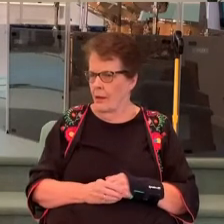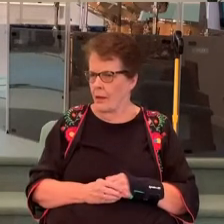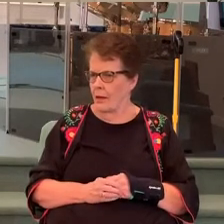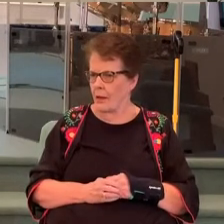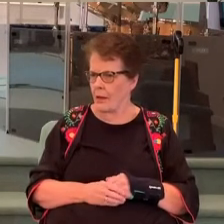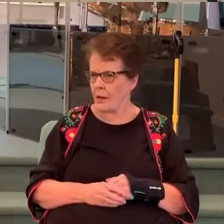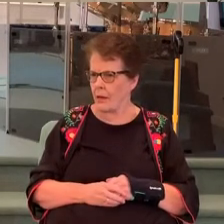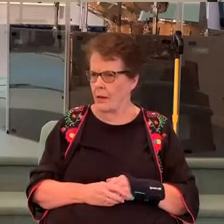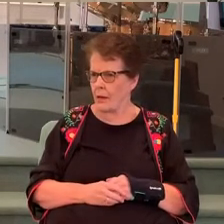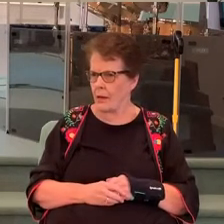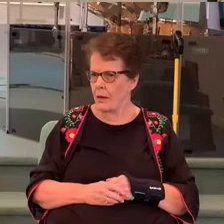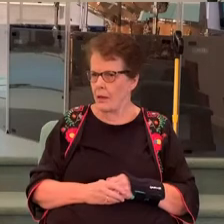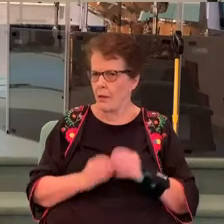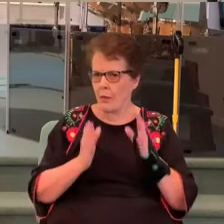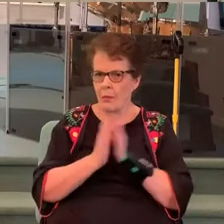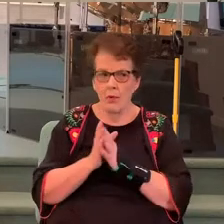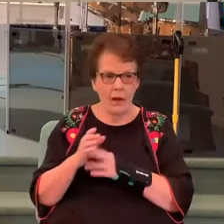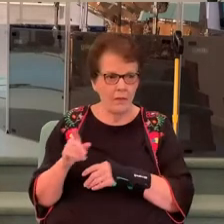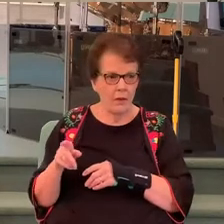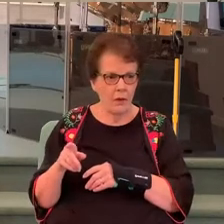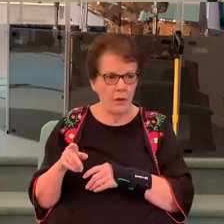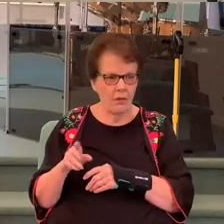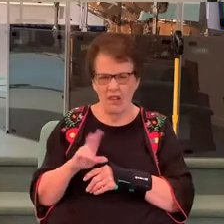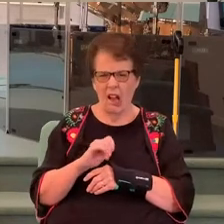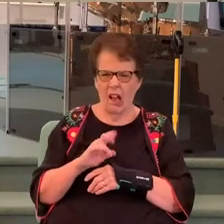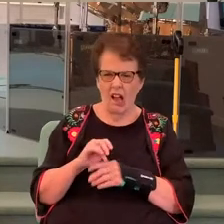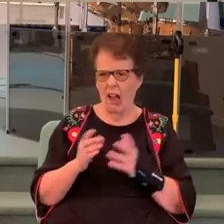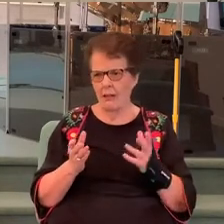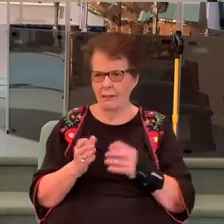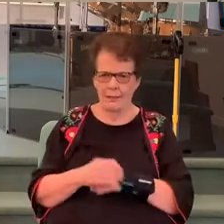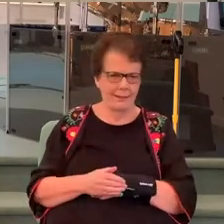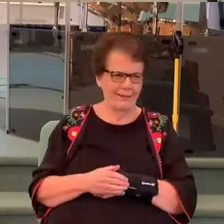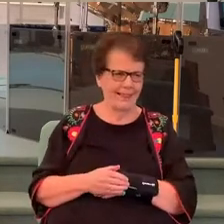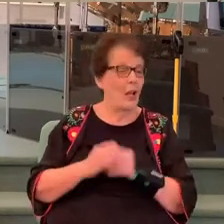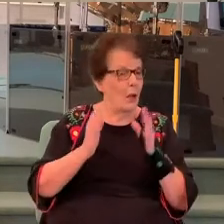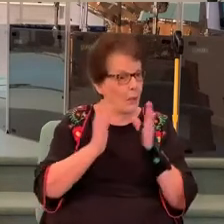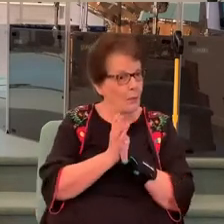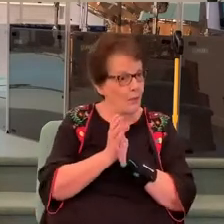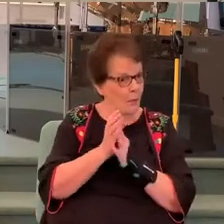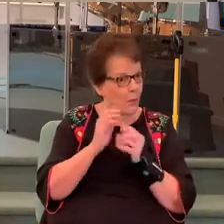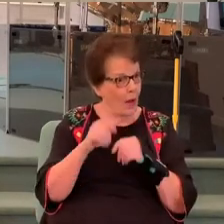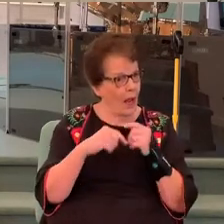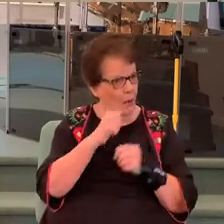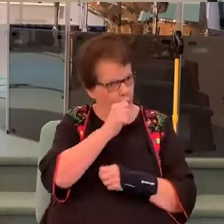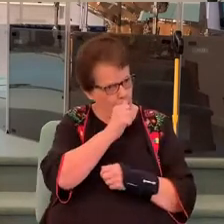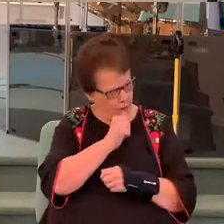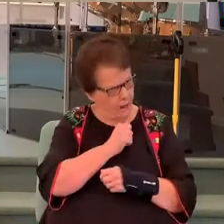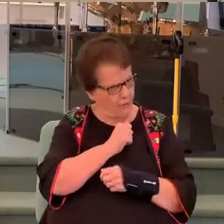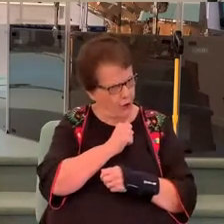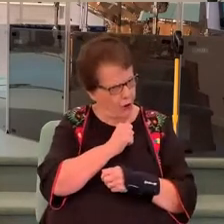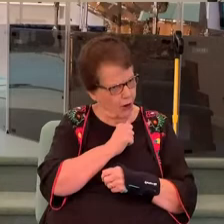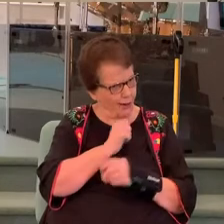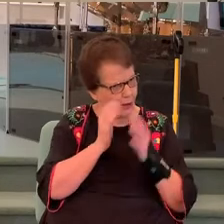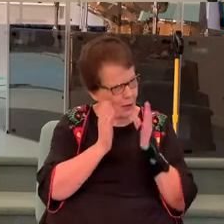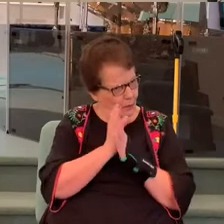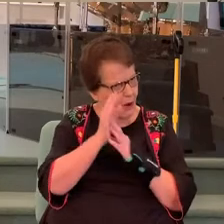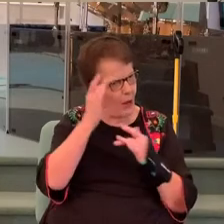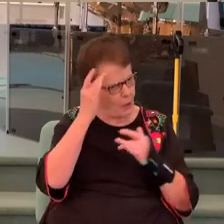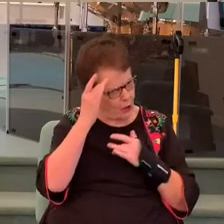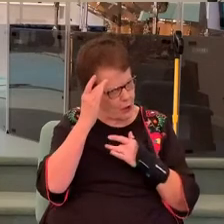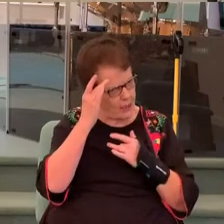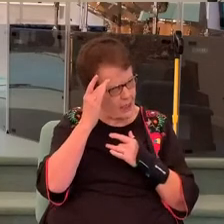I'll get over it. It'll pass." Pray when we suffer. Pray when we celebrate. Pray when we are